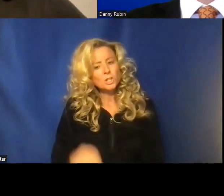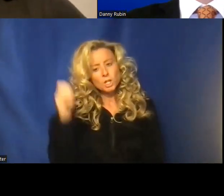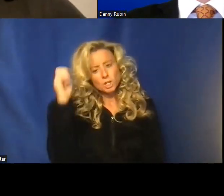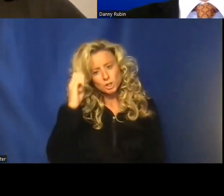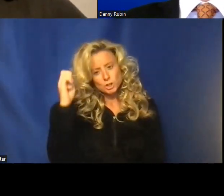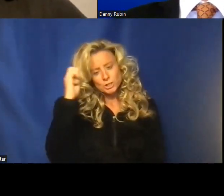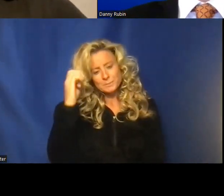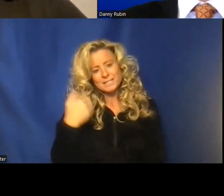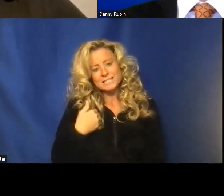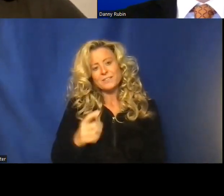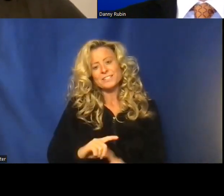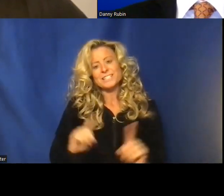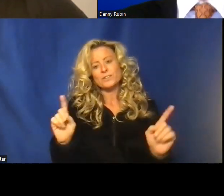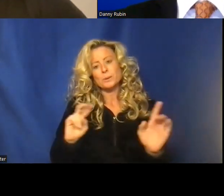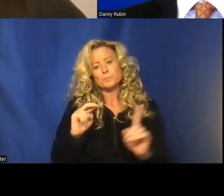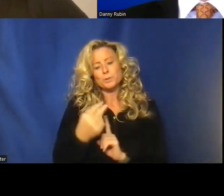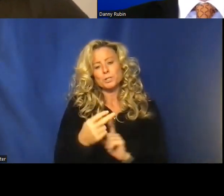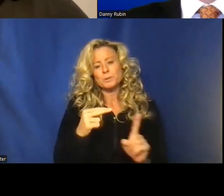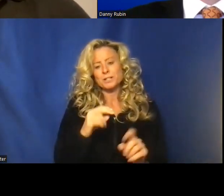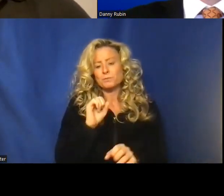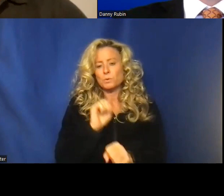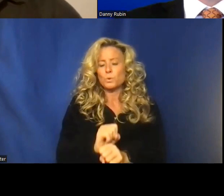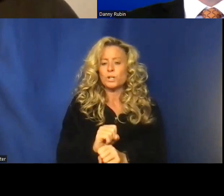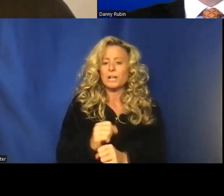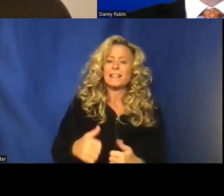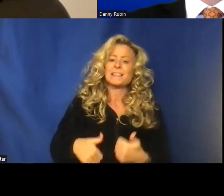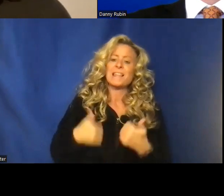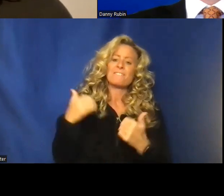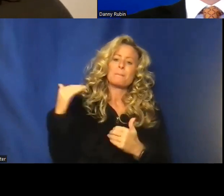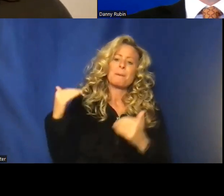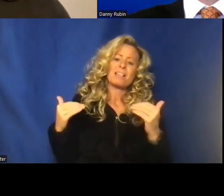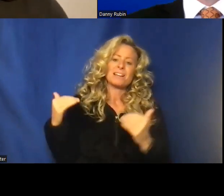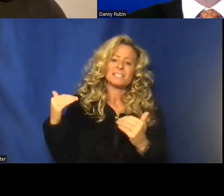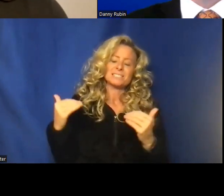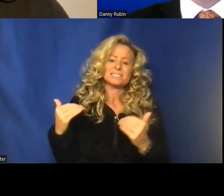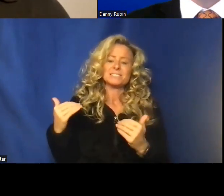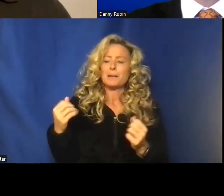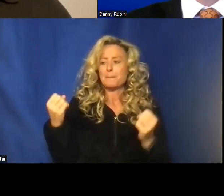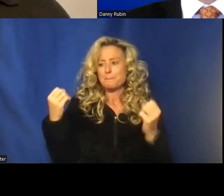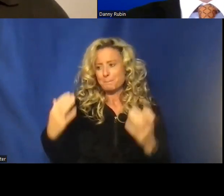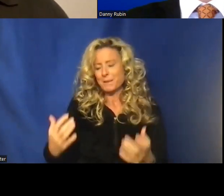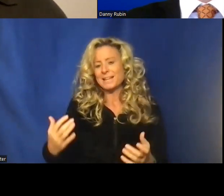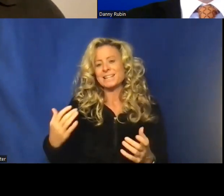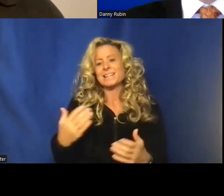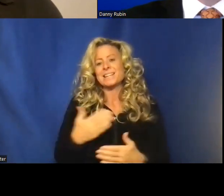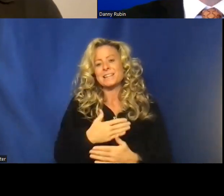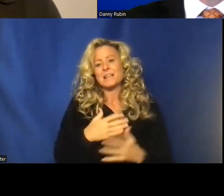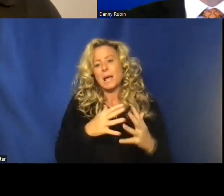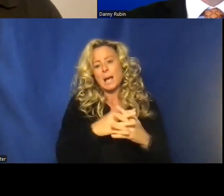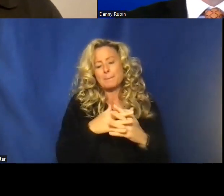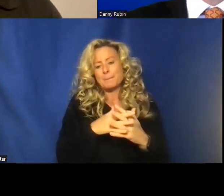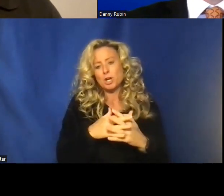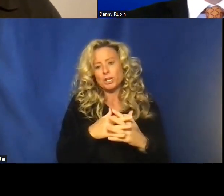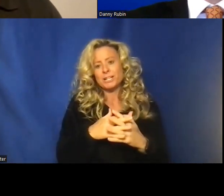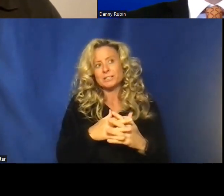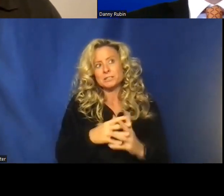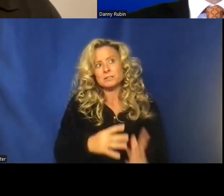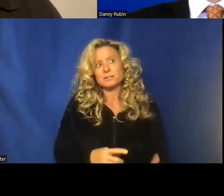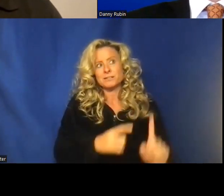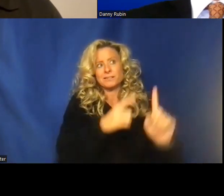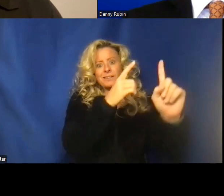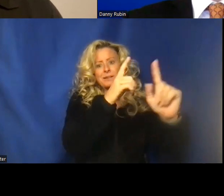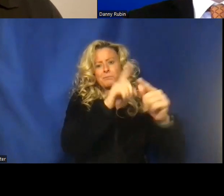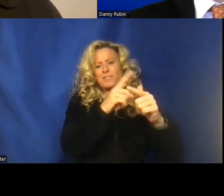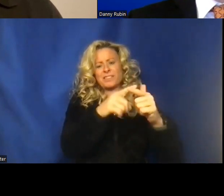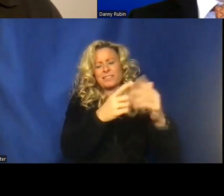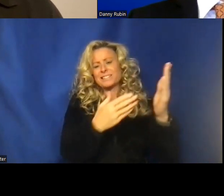a different perspective on work-life balance than many Americans aspire to that, but end up taking work home with them,